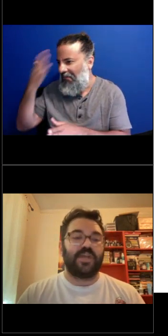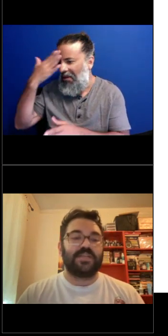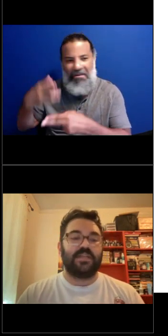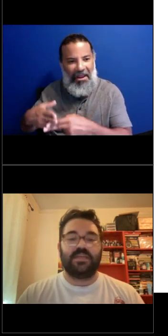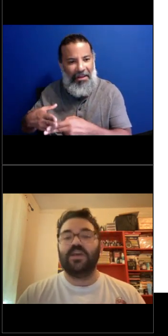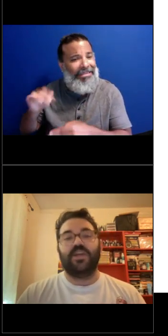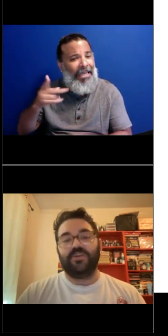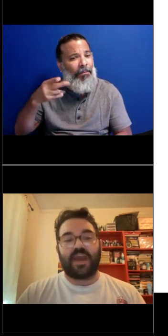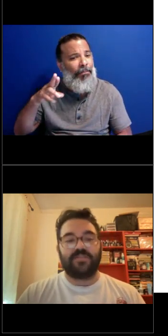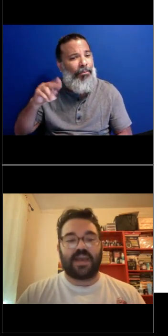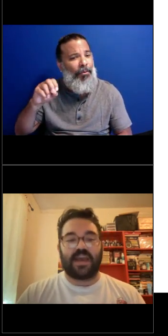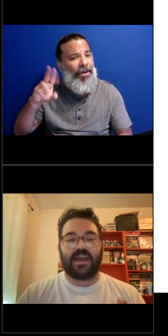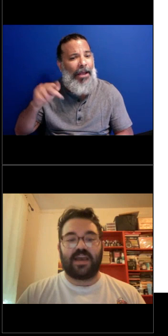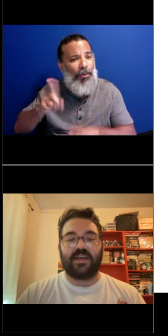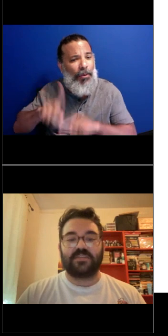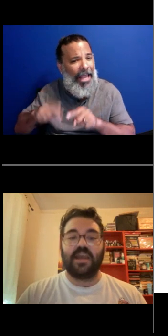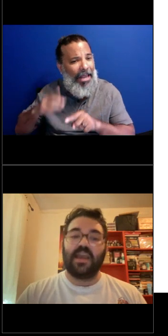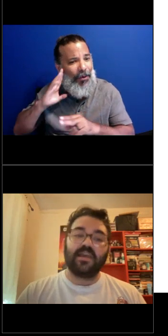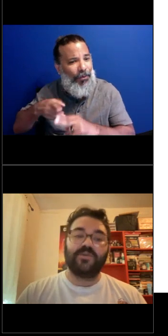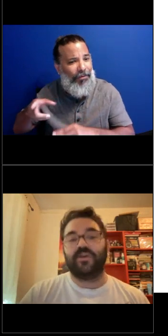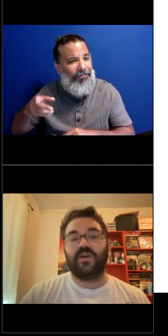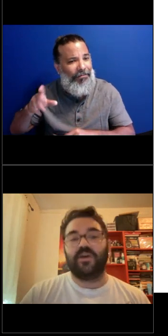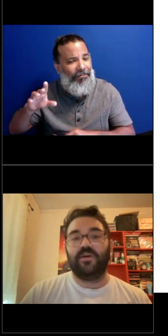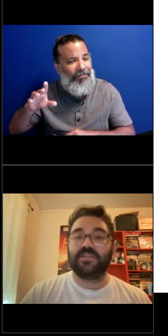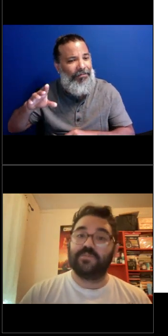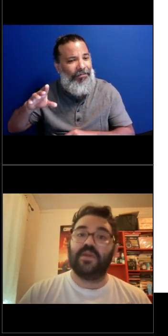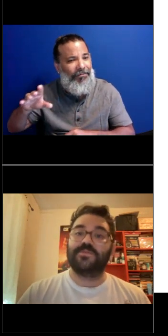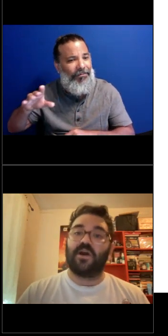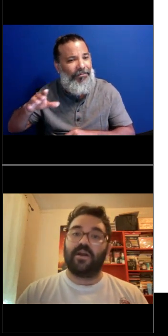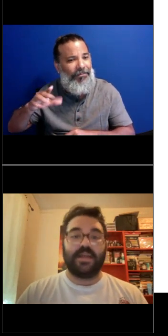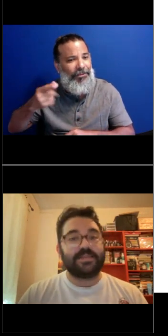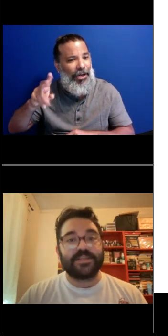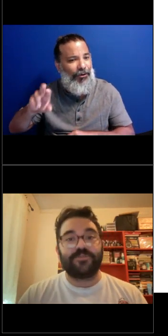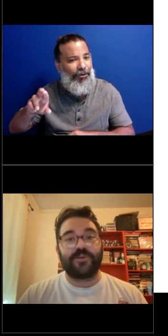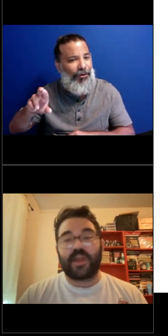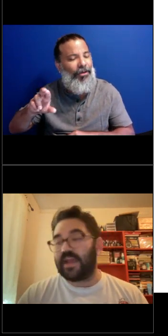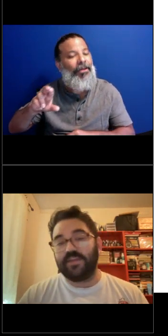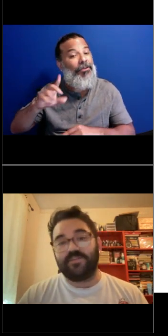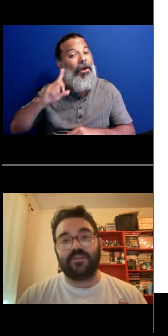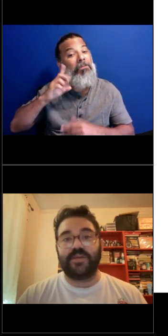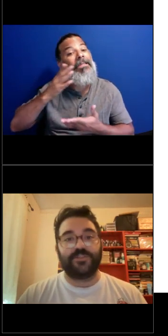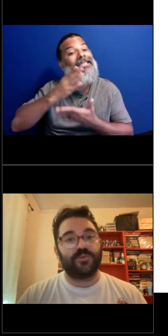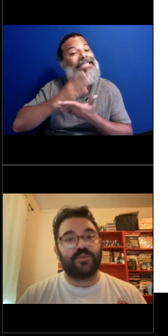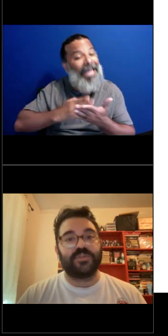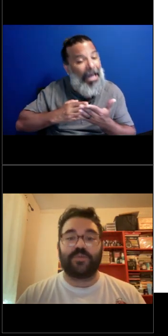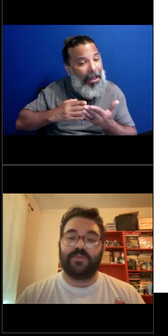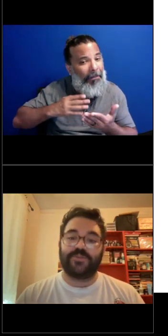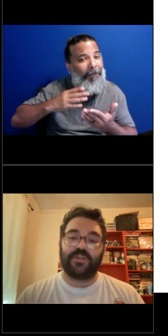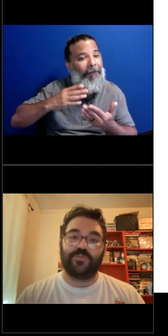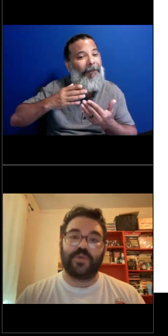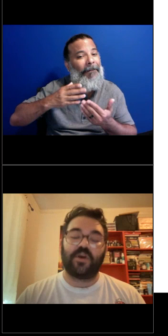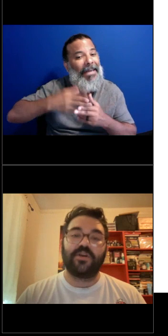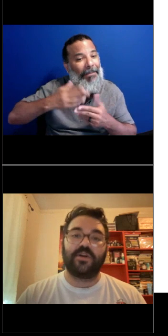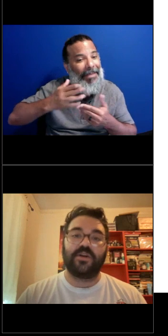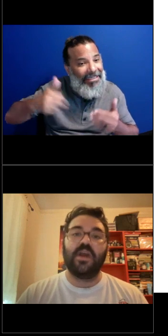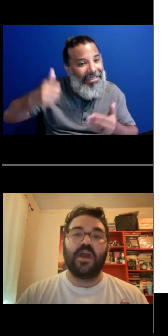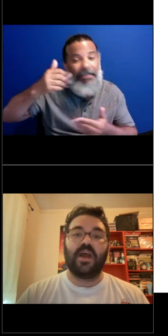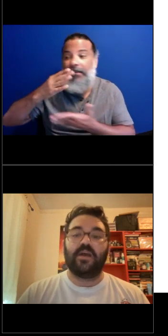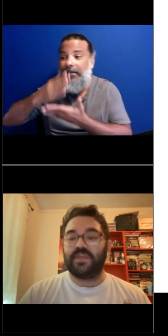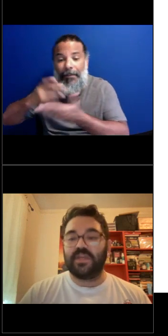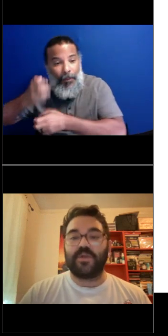gender identity. You have to ask. And we also know that some names are easier for any given individual. Some names are a little bit